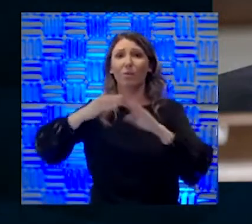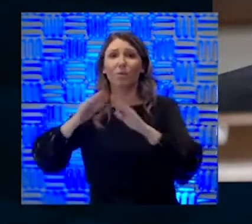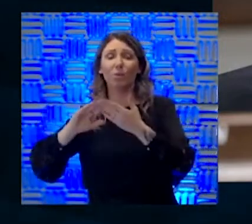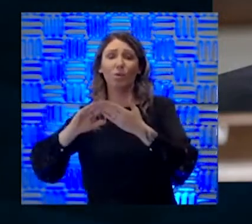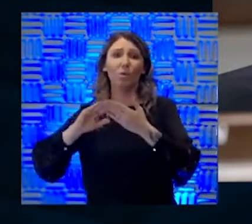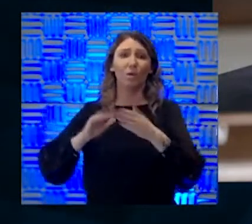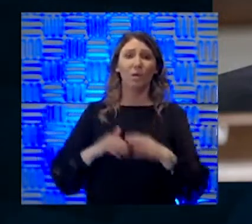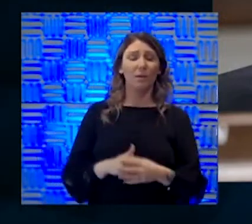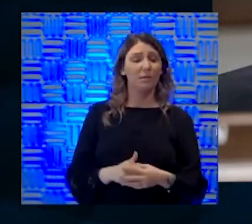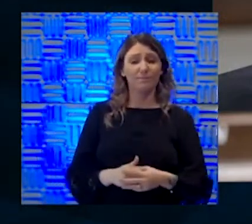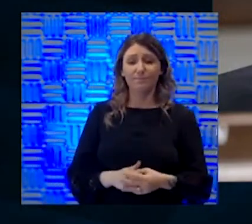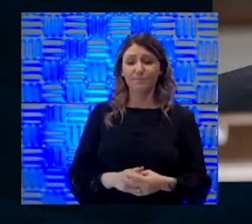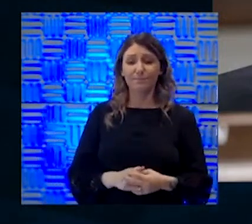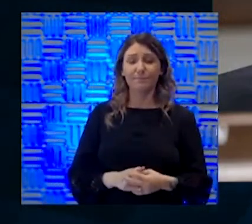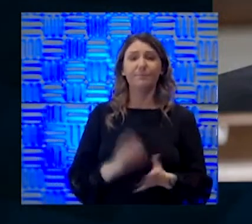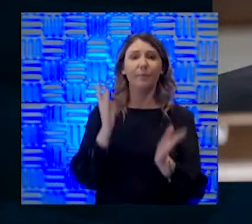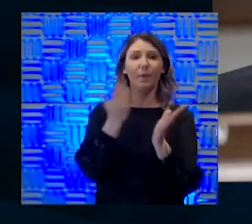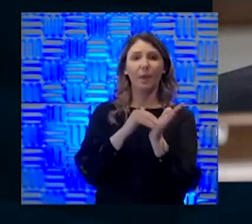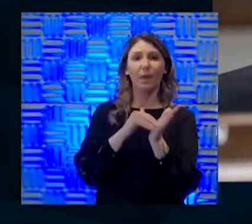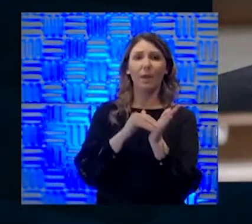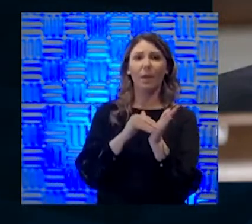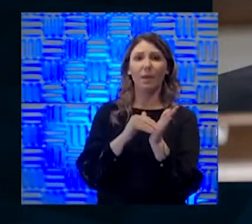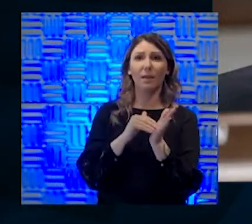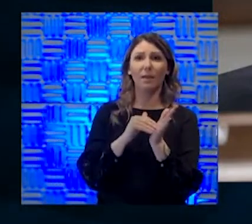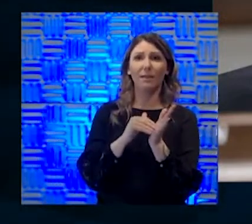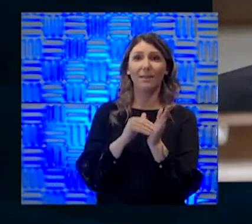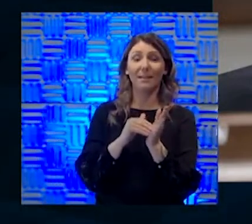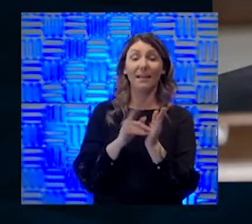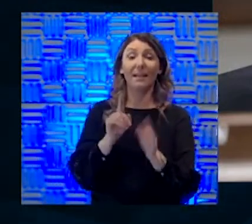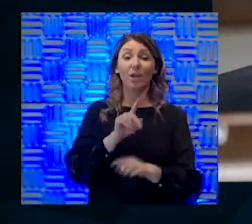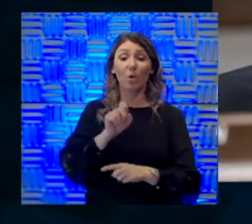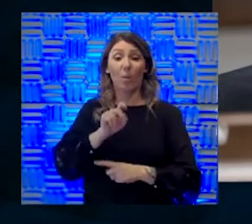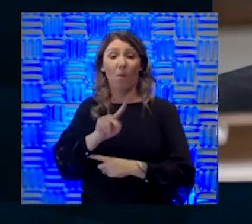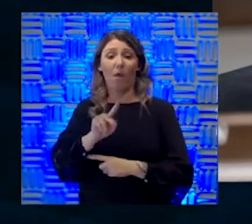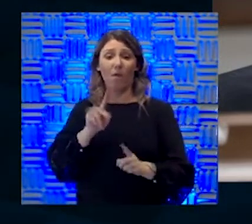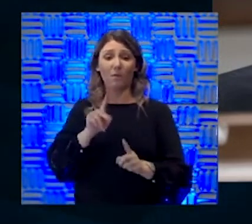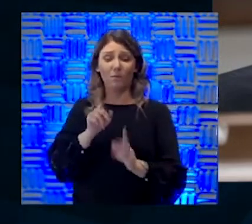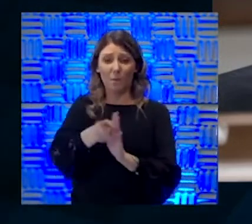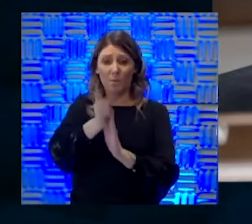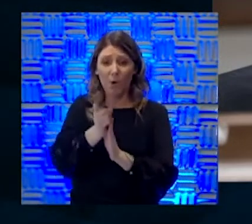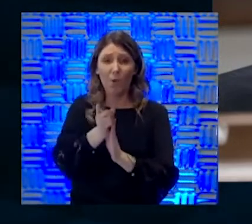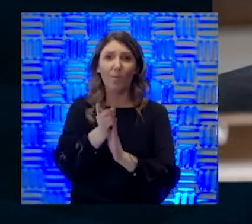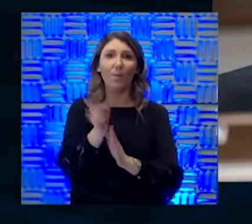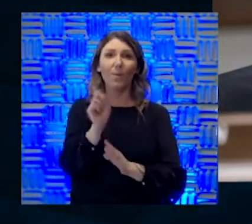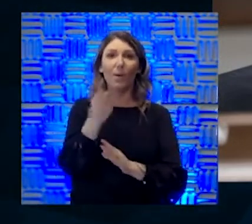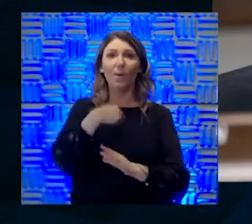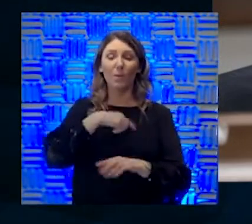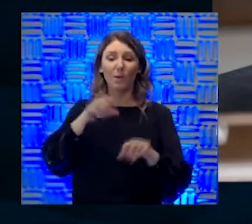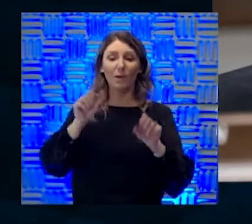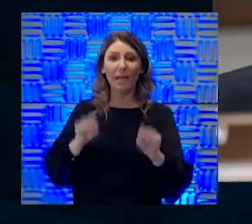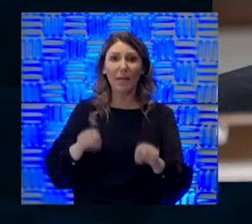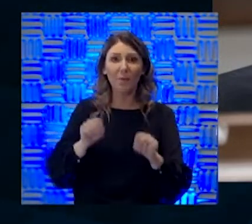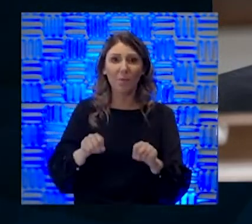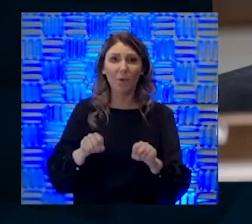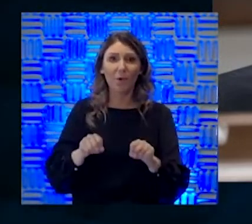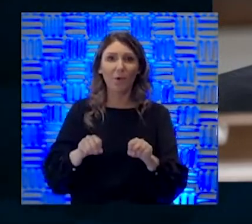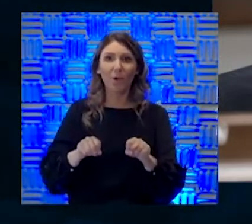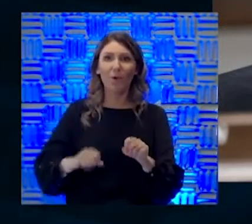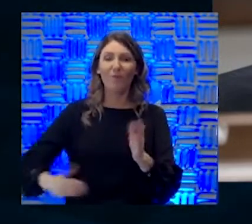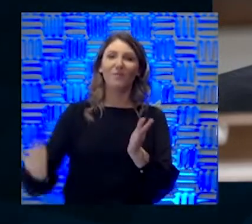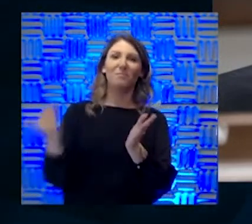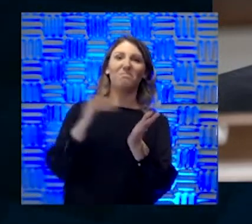and again, get us back to a point in which we are capable of restoring